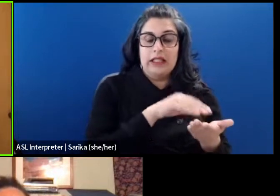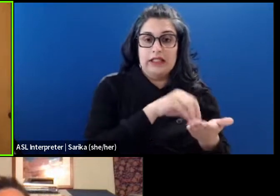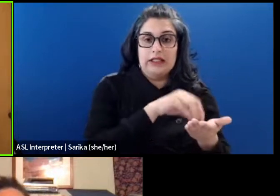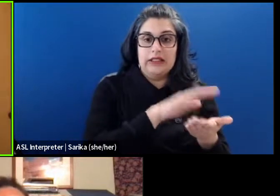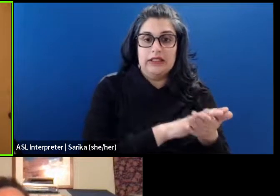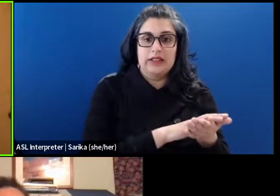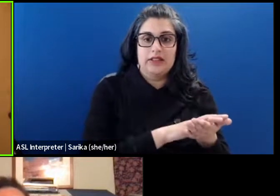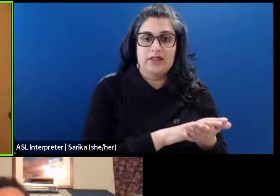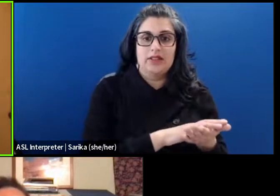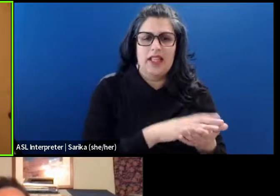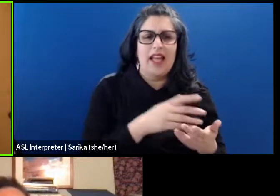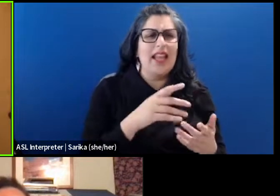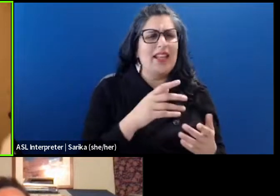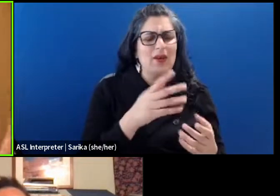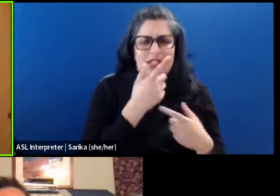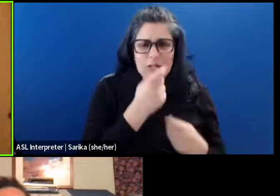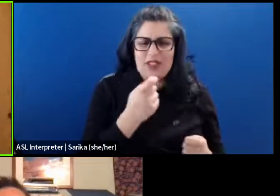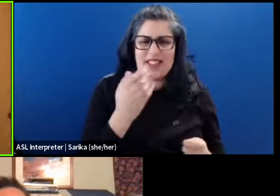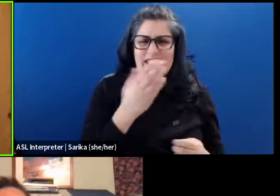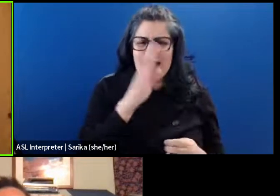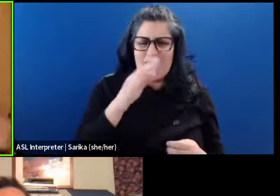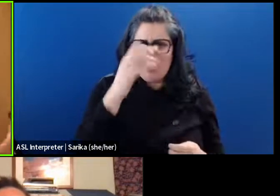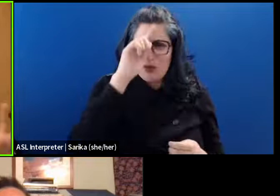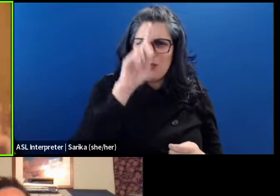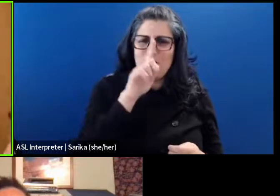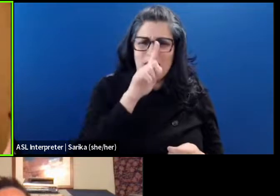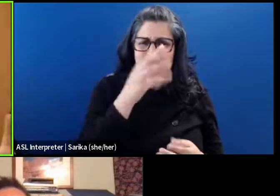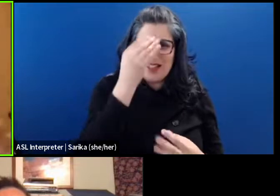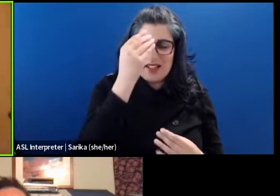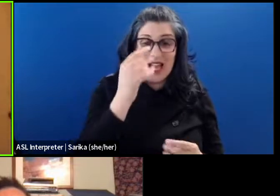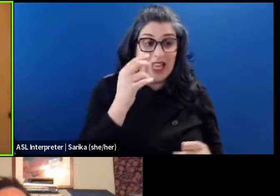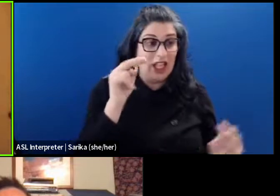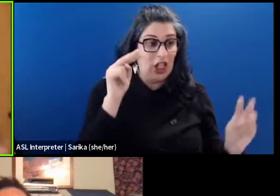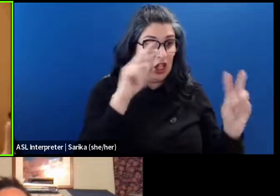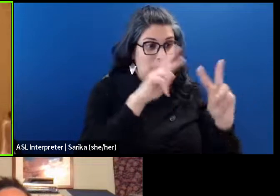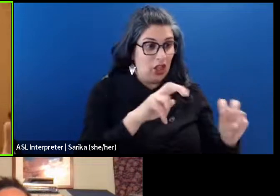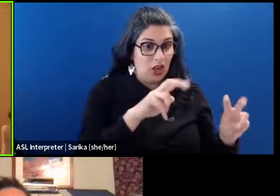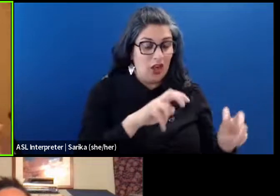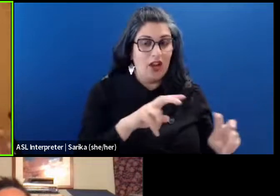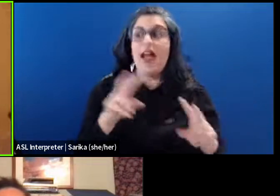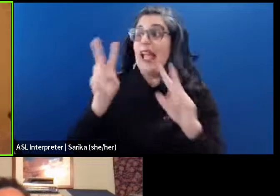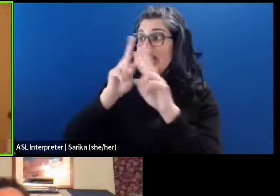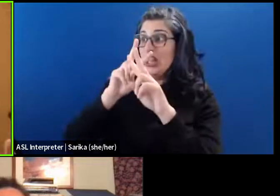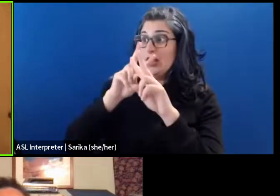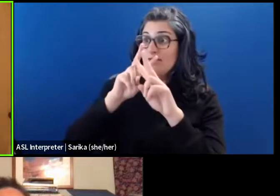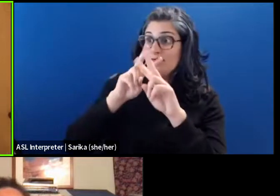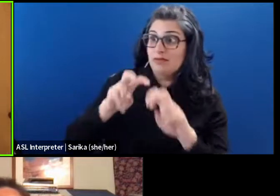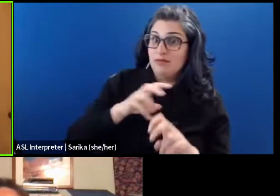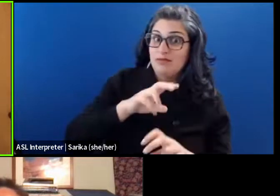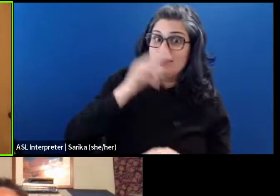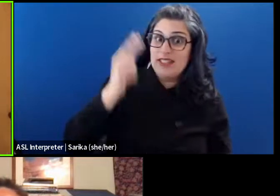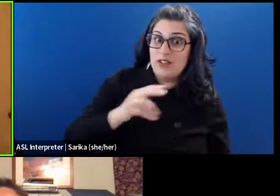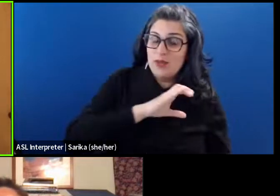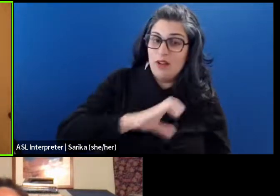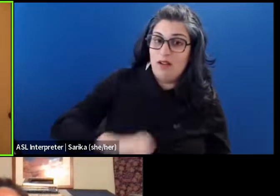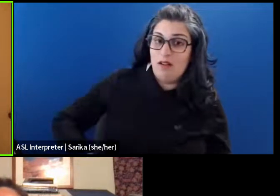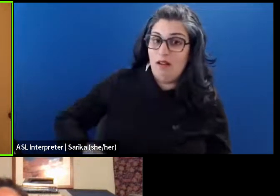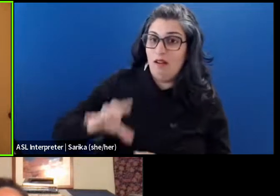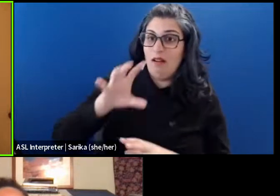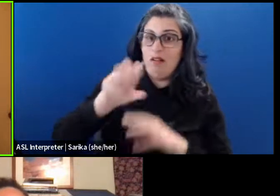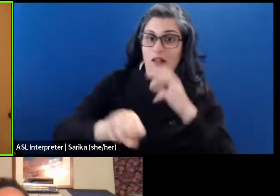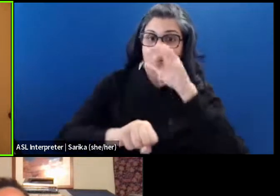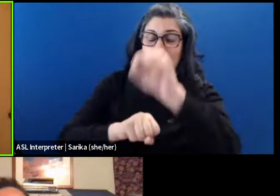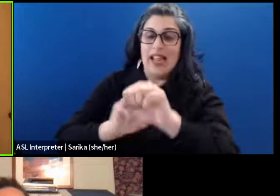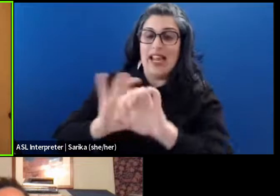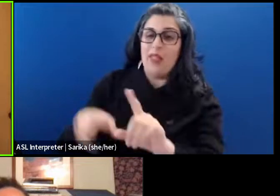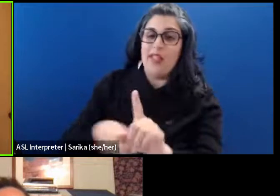considered that. But he said, you know, I can look at the history of Christian colonialism and the impact it has had on Black people